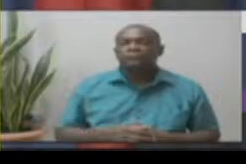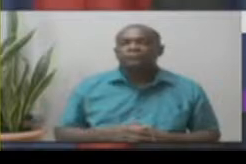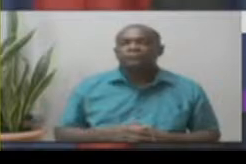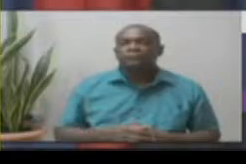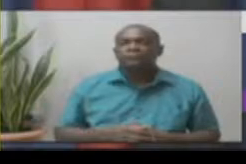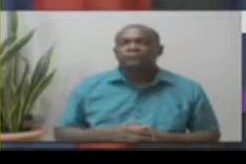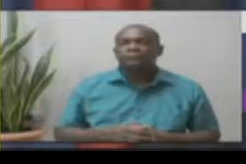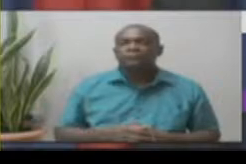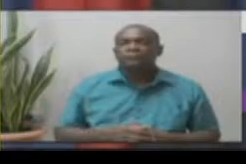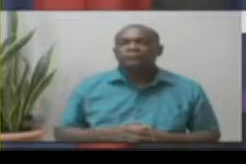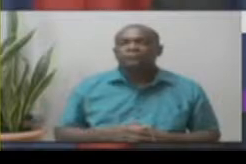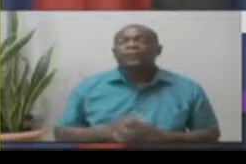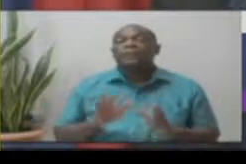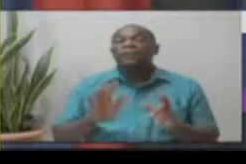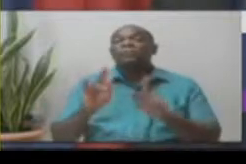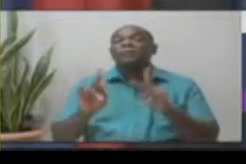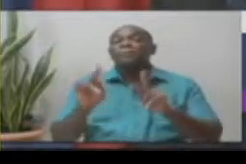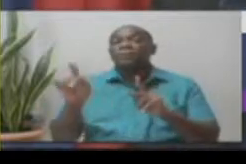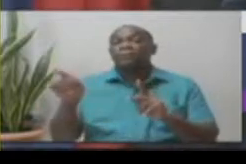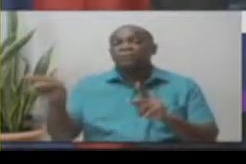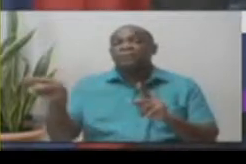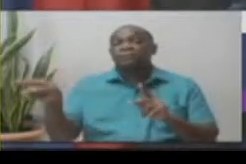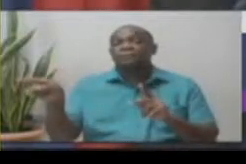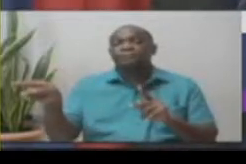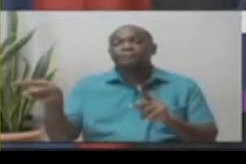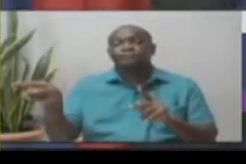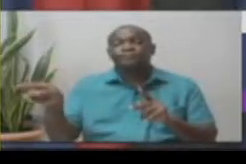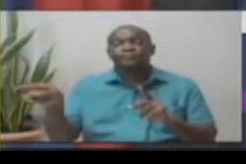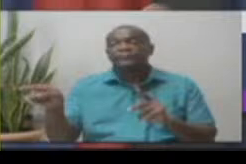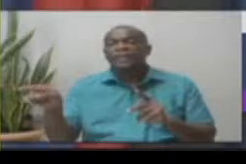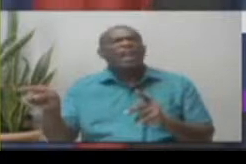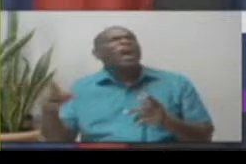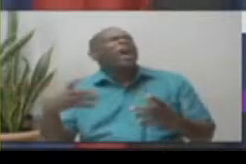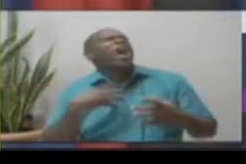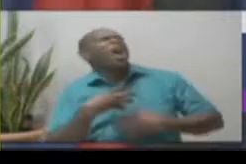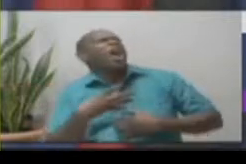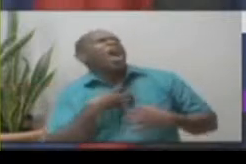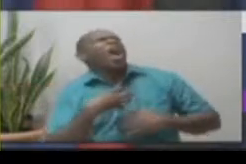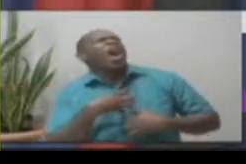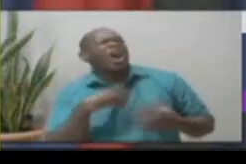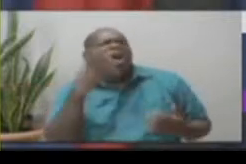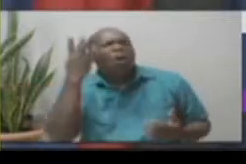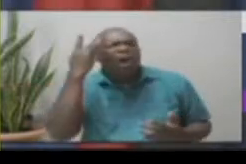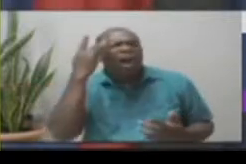The people who are pushing this for political benefit, because that's the whole idea behind it.